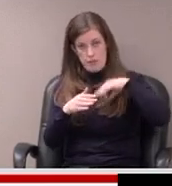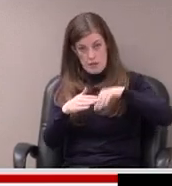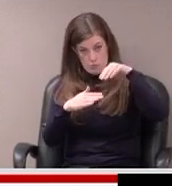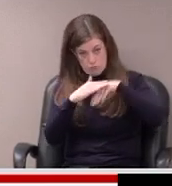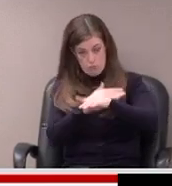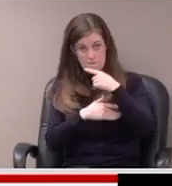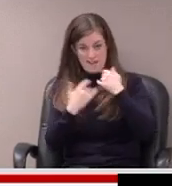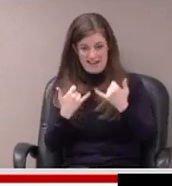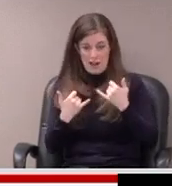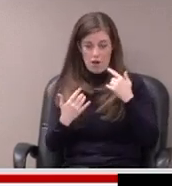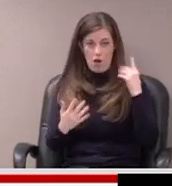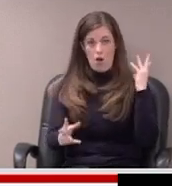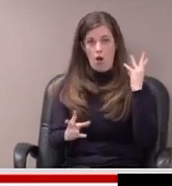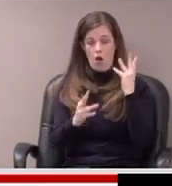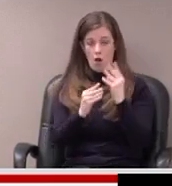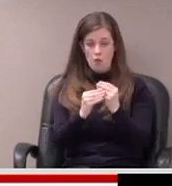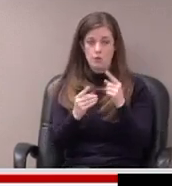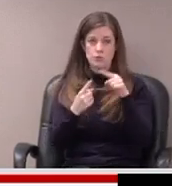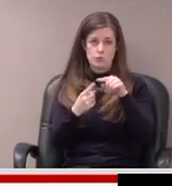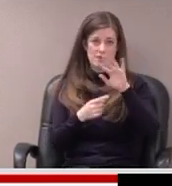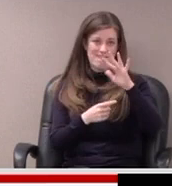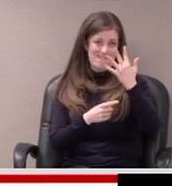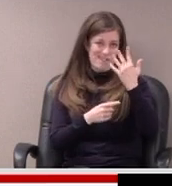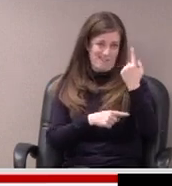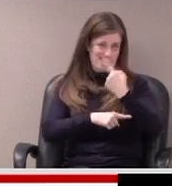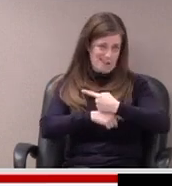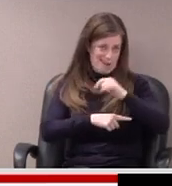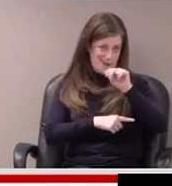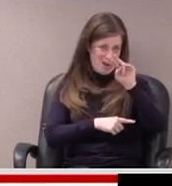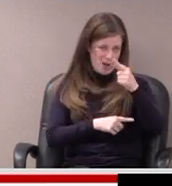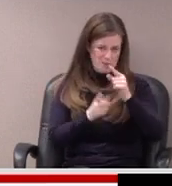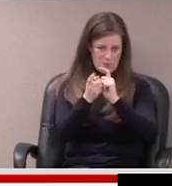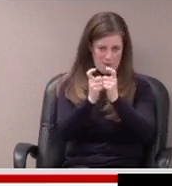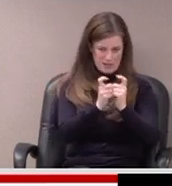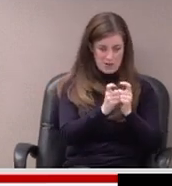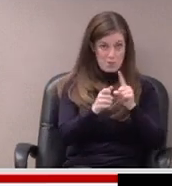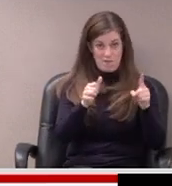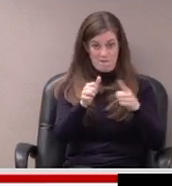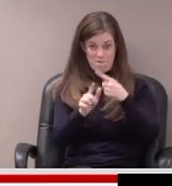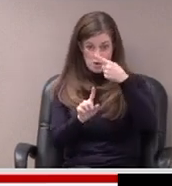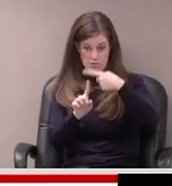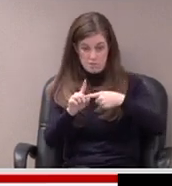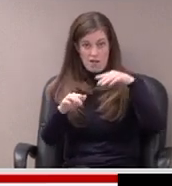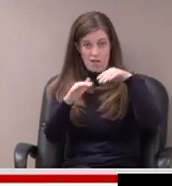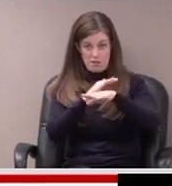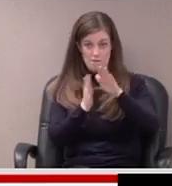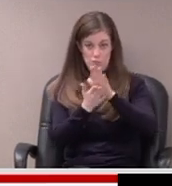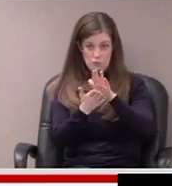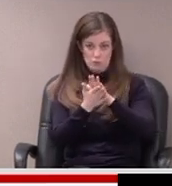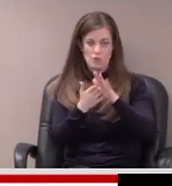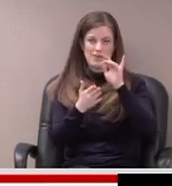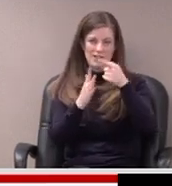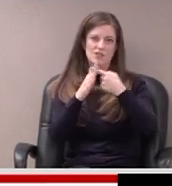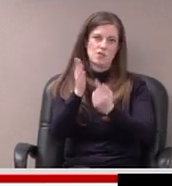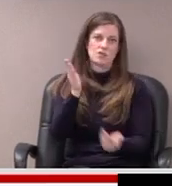August. And then we make adjustments on the fifth day. When we get the first month enrollment, that starts over.